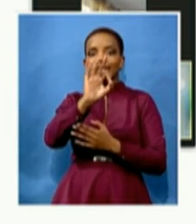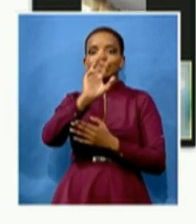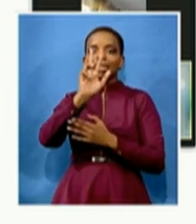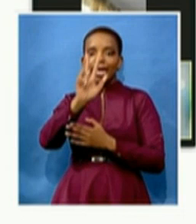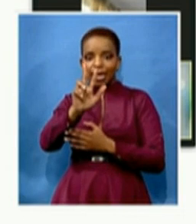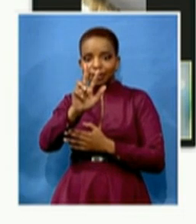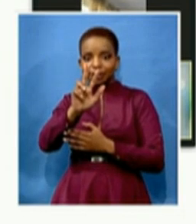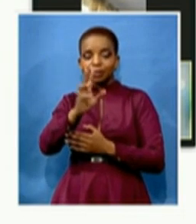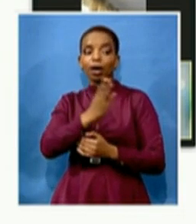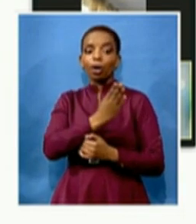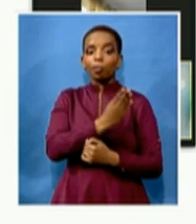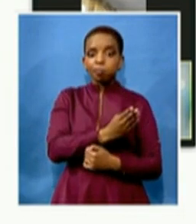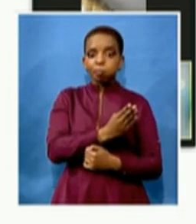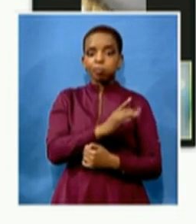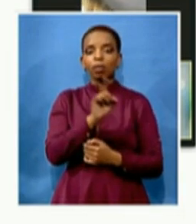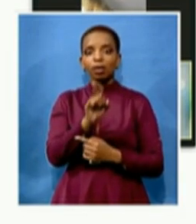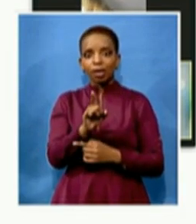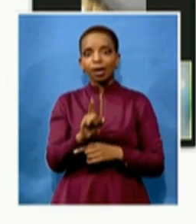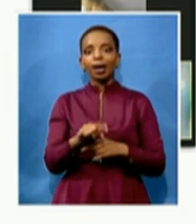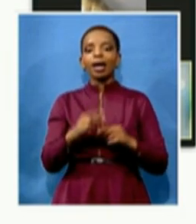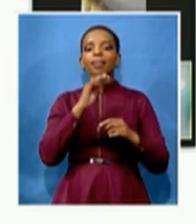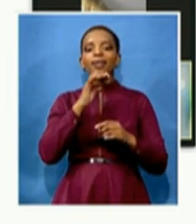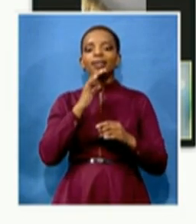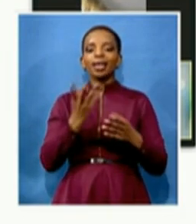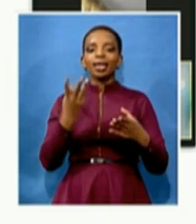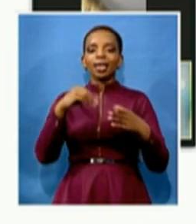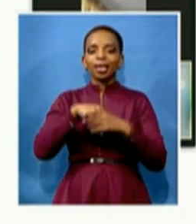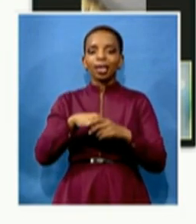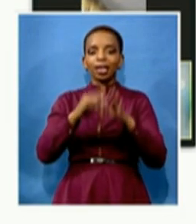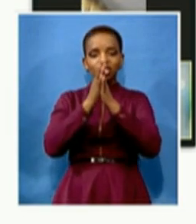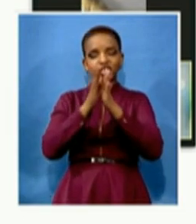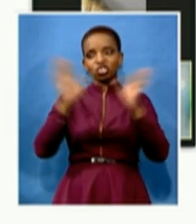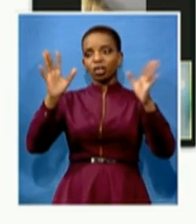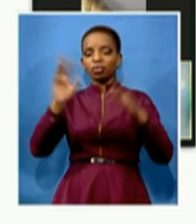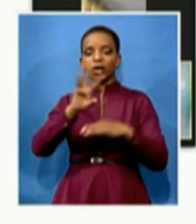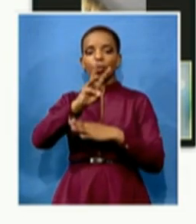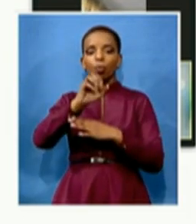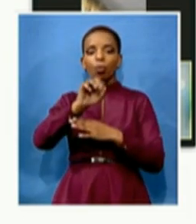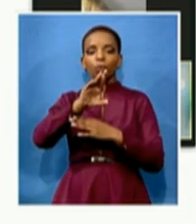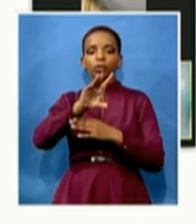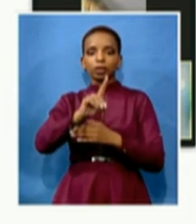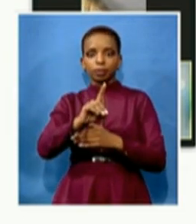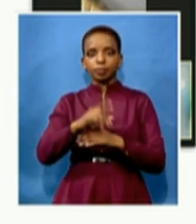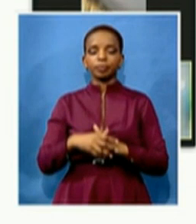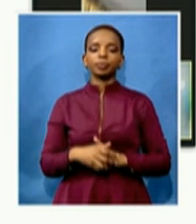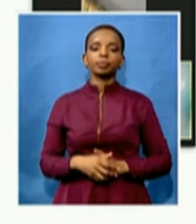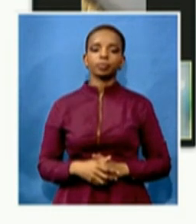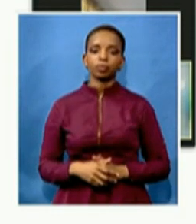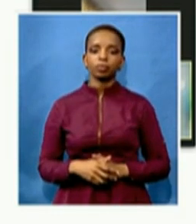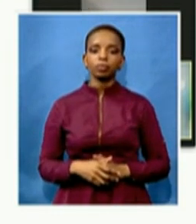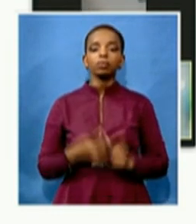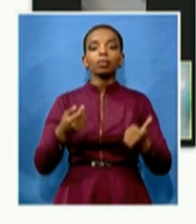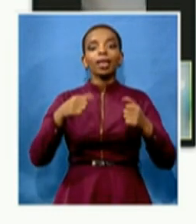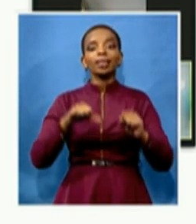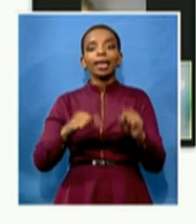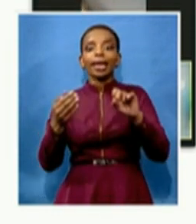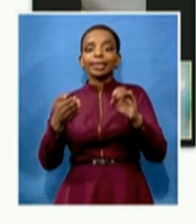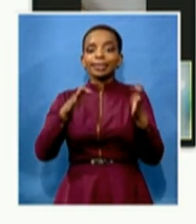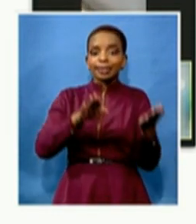admissions. And then, of course, the expected number of deaths. At the end of May, it was expected to